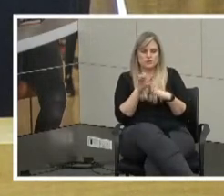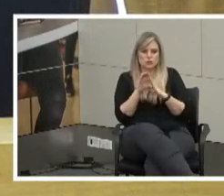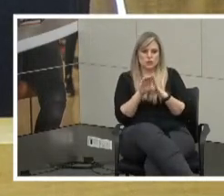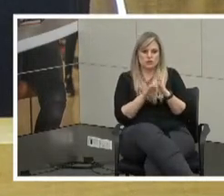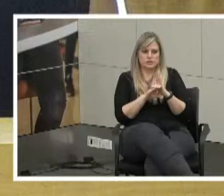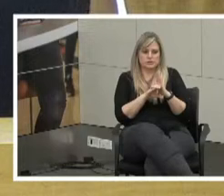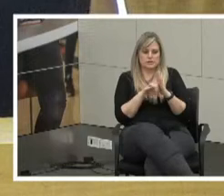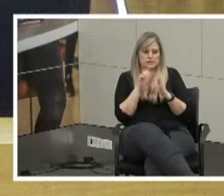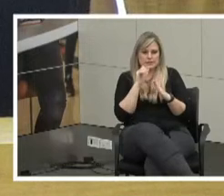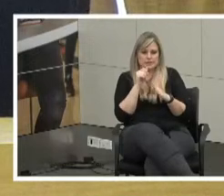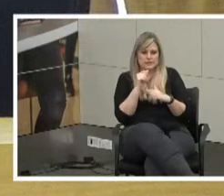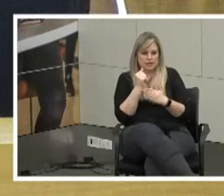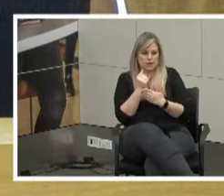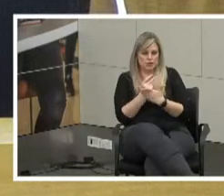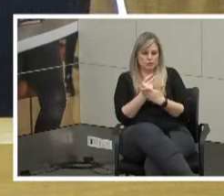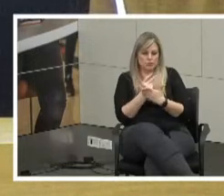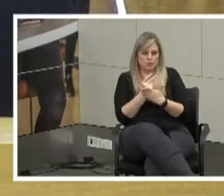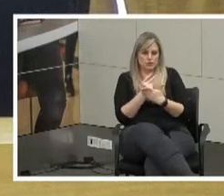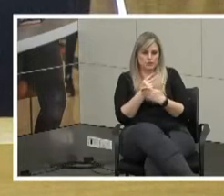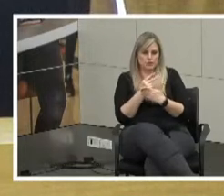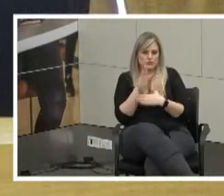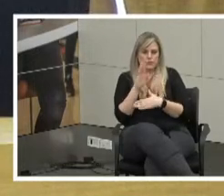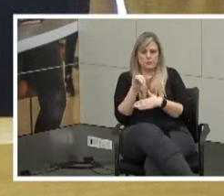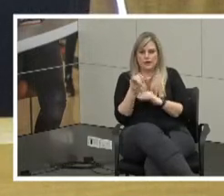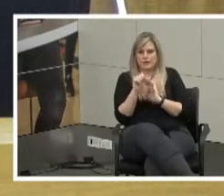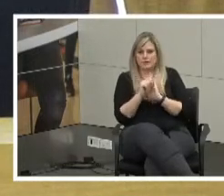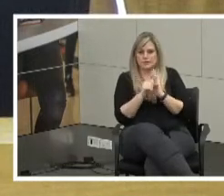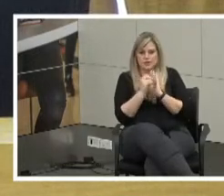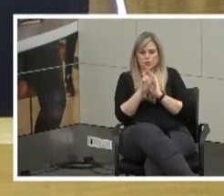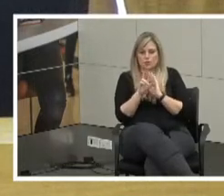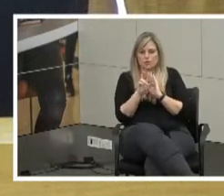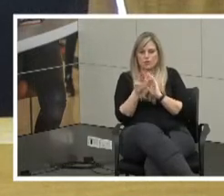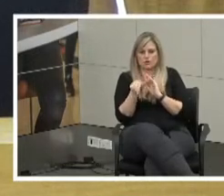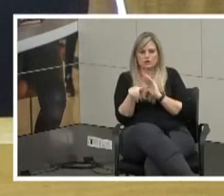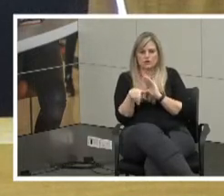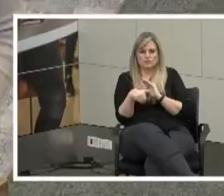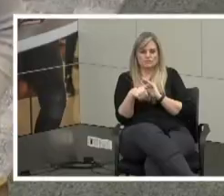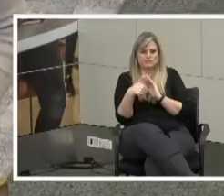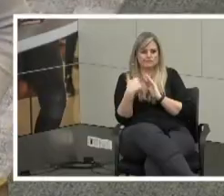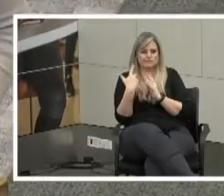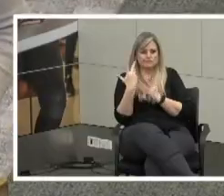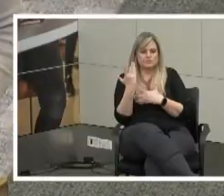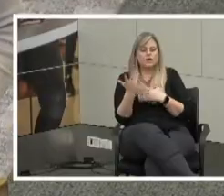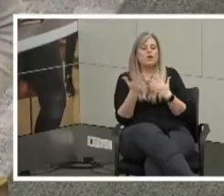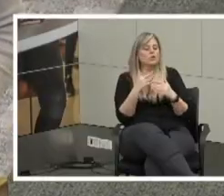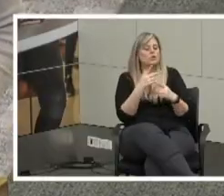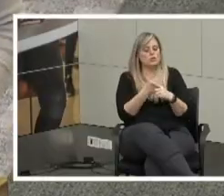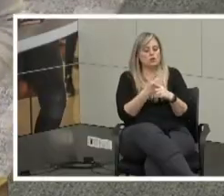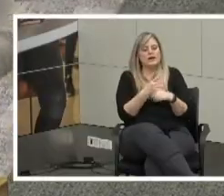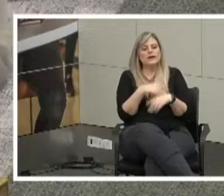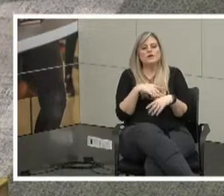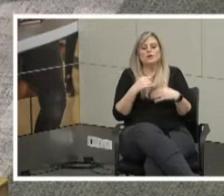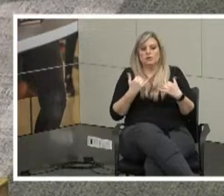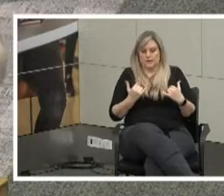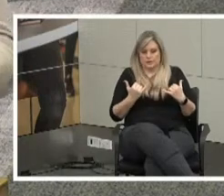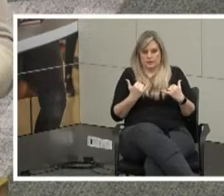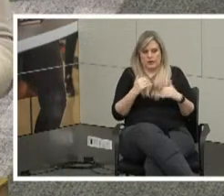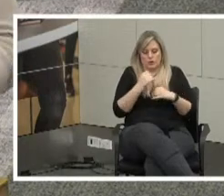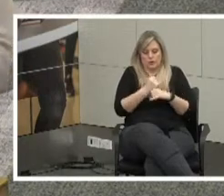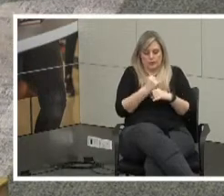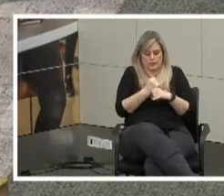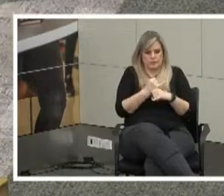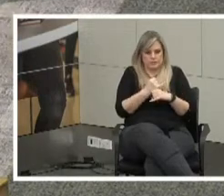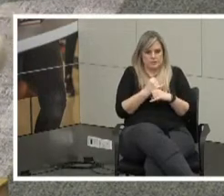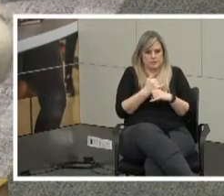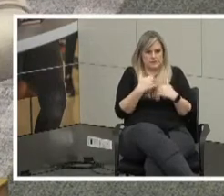is not approved by the state or for some other reason not sufficient um right right now uh campuses have